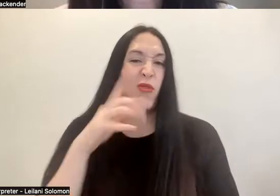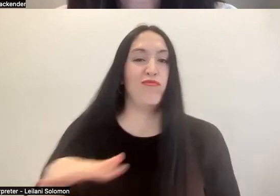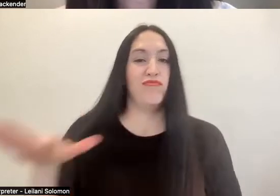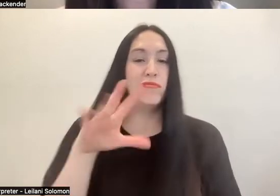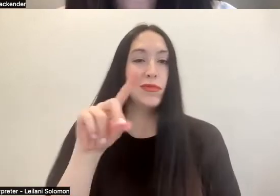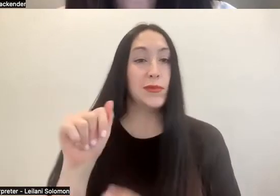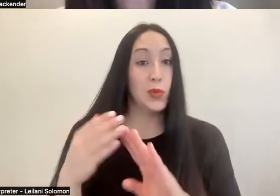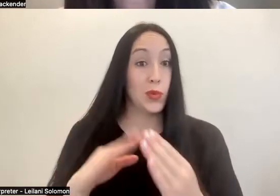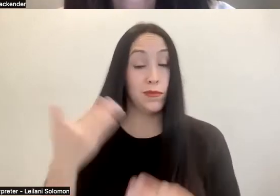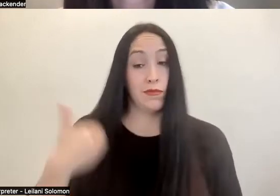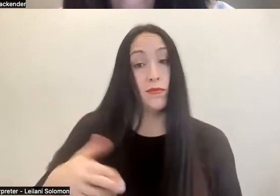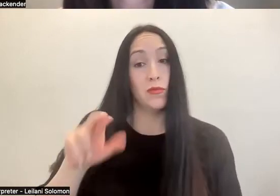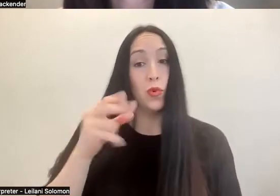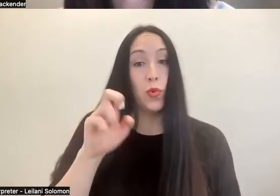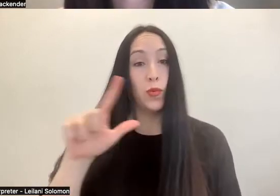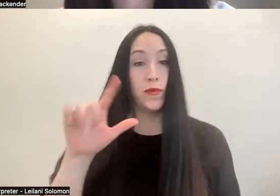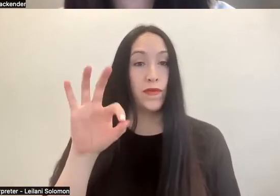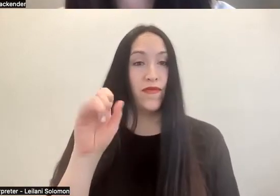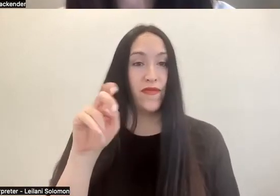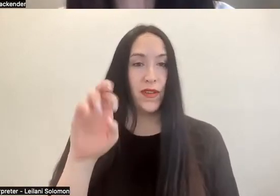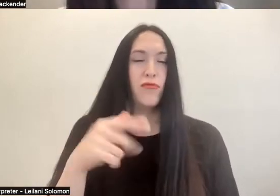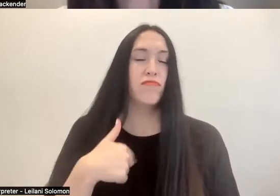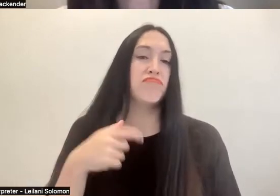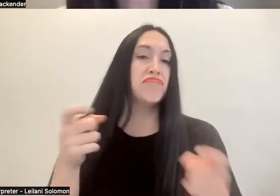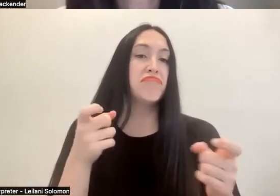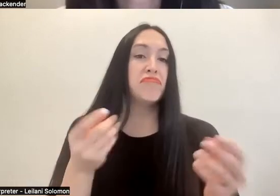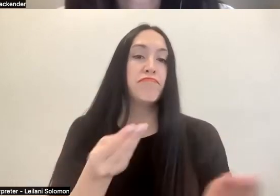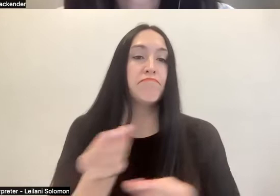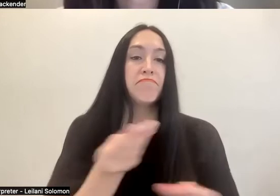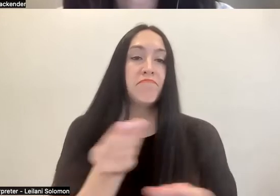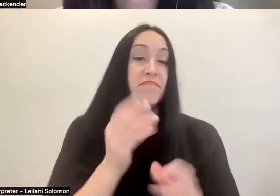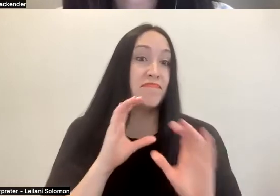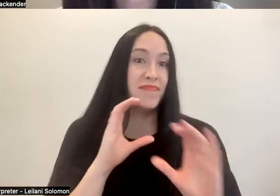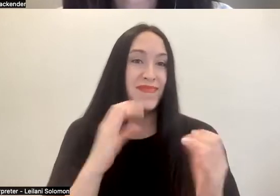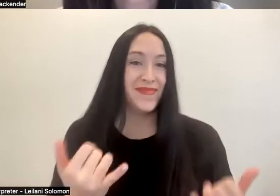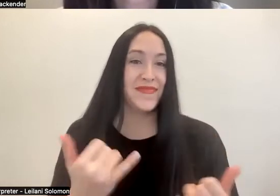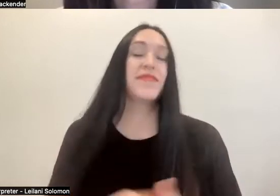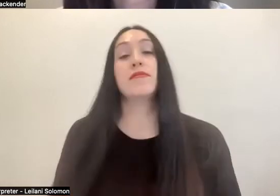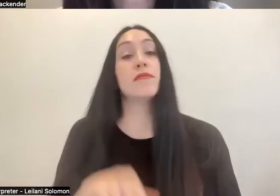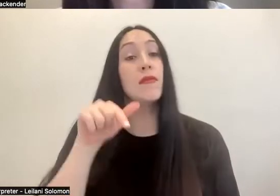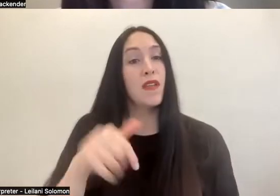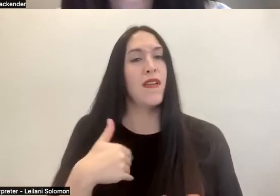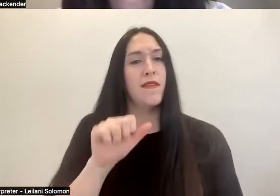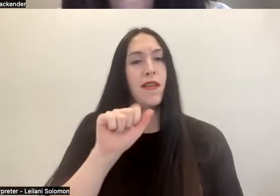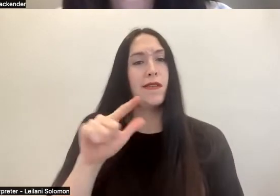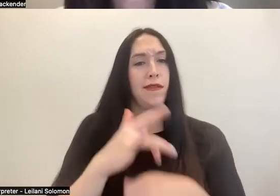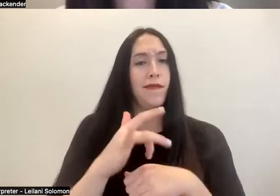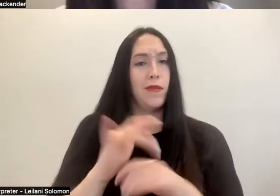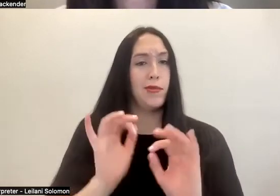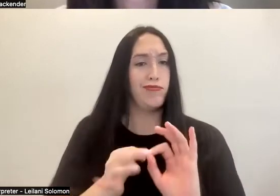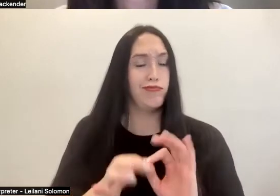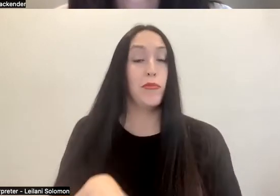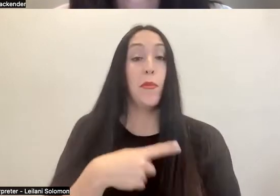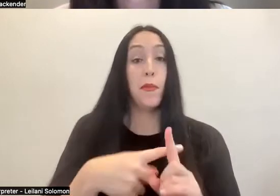Fackender, and I will serve as the panel moderator. This webinar has American Sign Language interpretation as well as